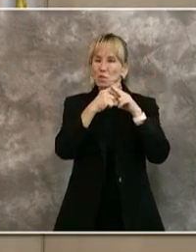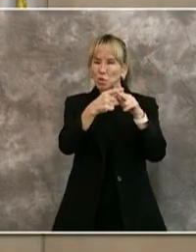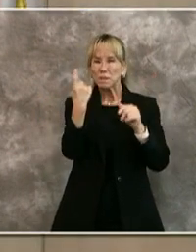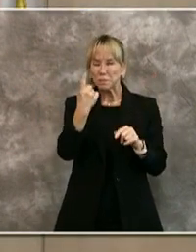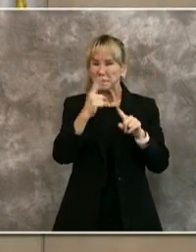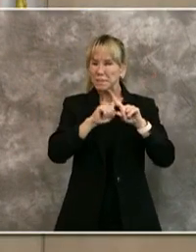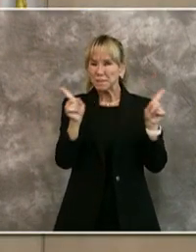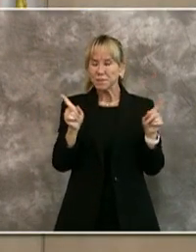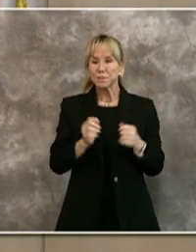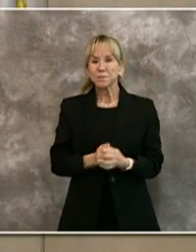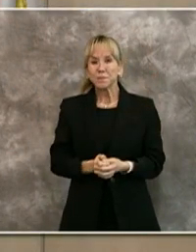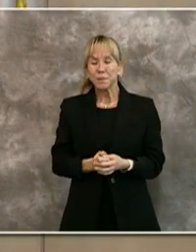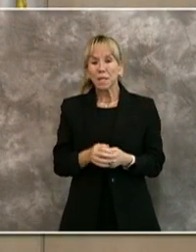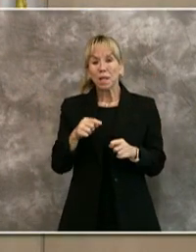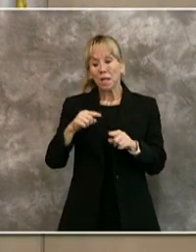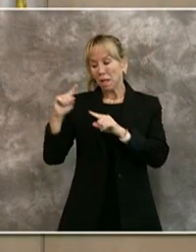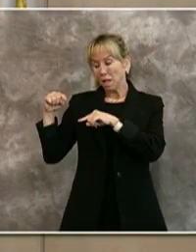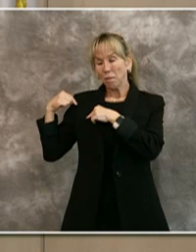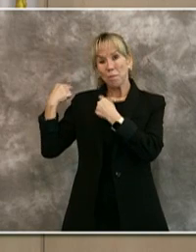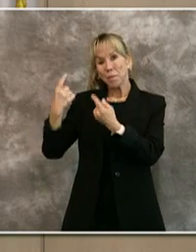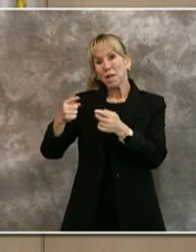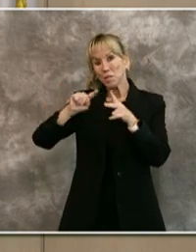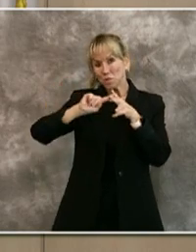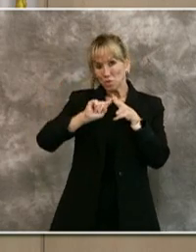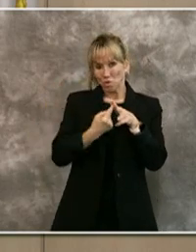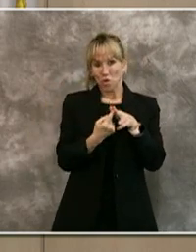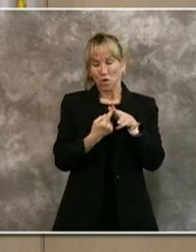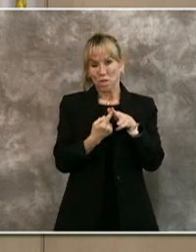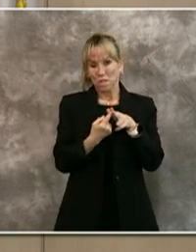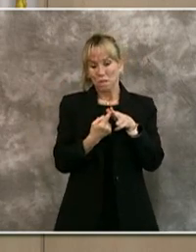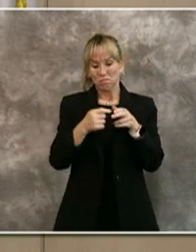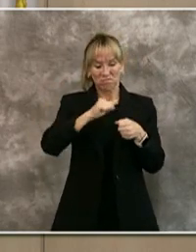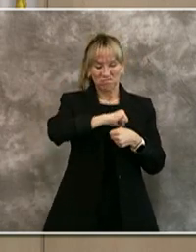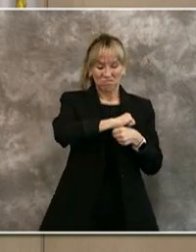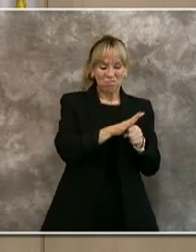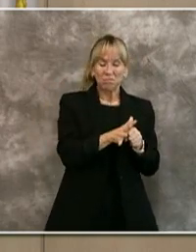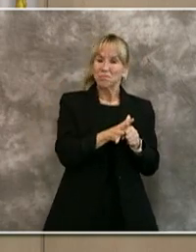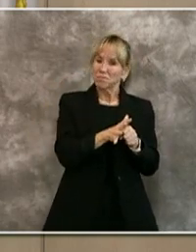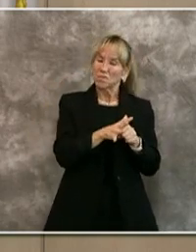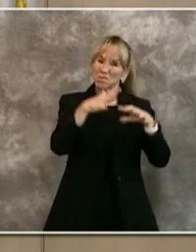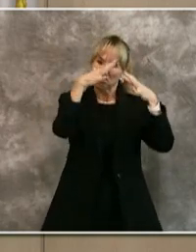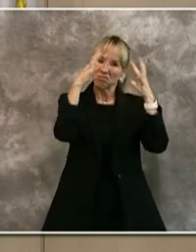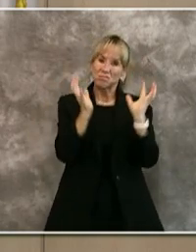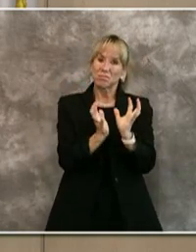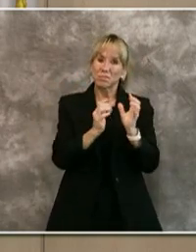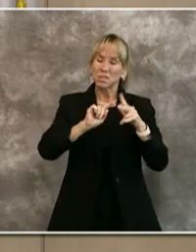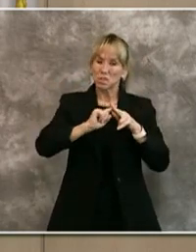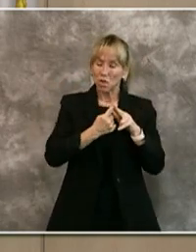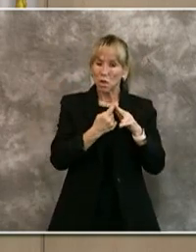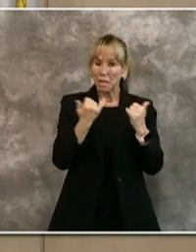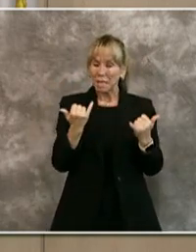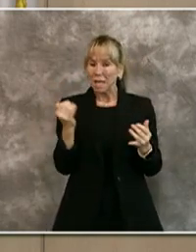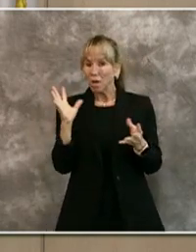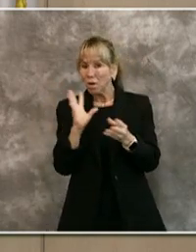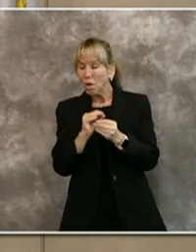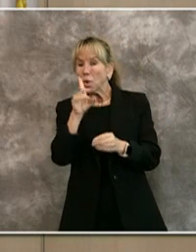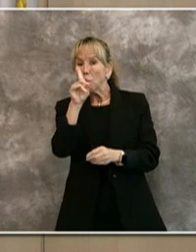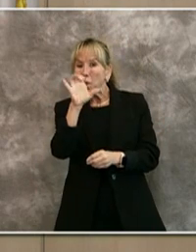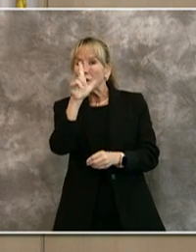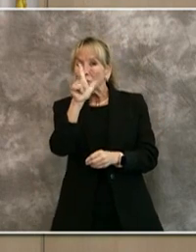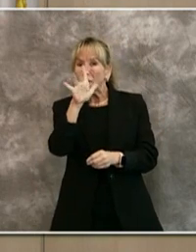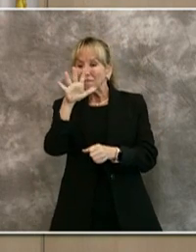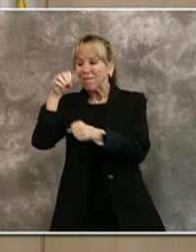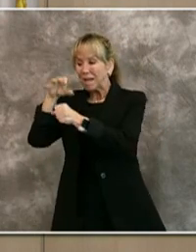Since the beginning of a COVID-19 pandemic, the COVID-19 pandemic in San Diego County, there have been 125